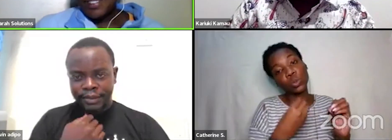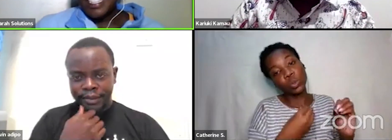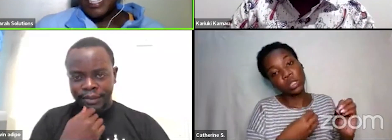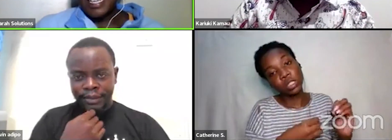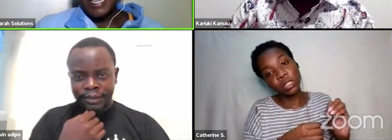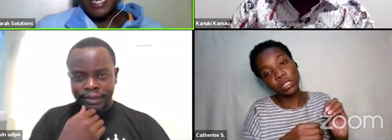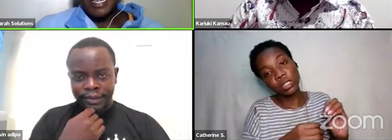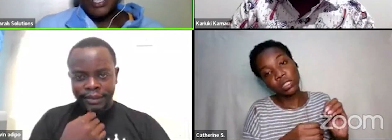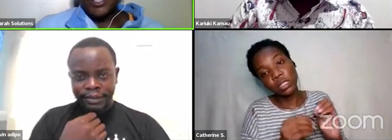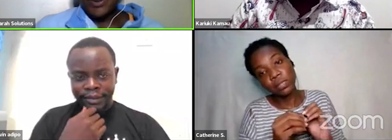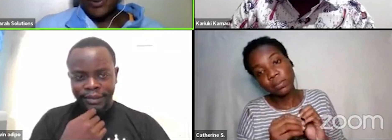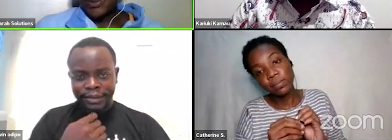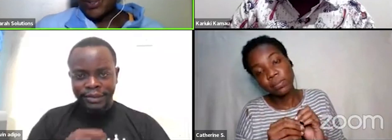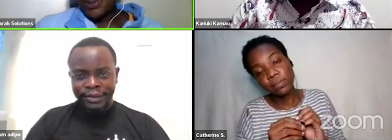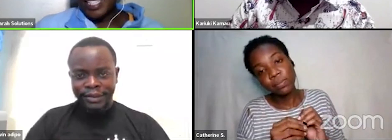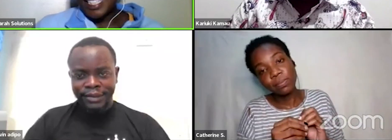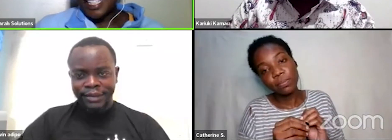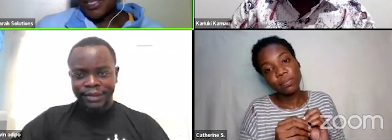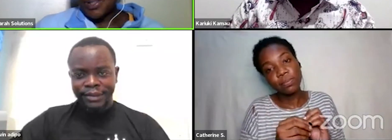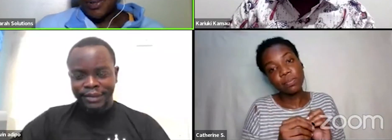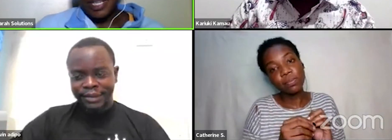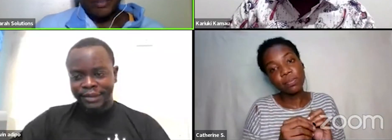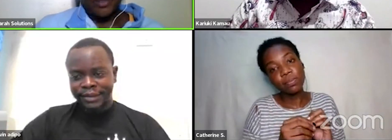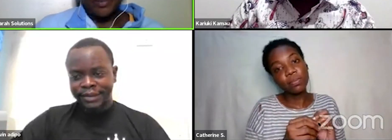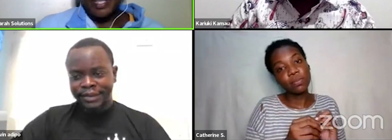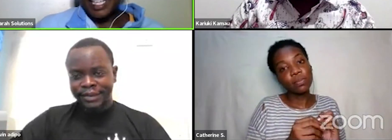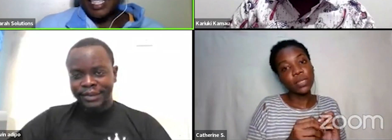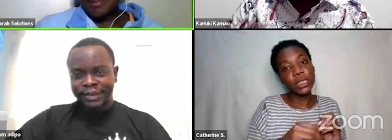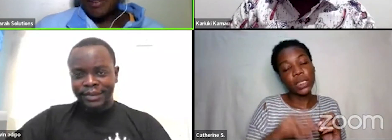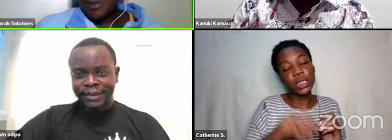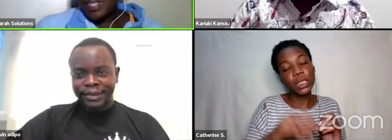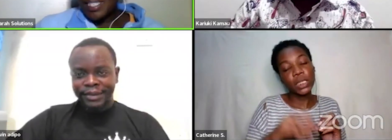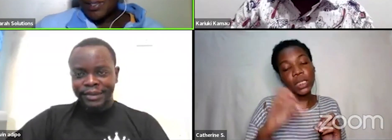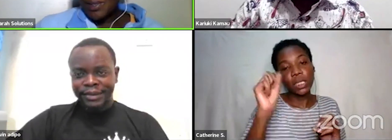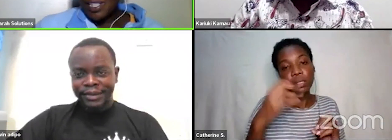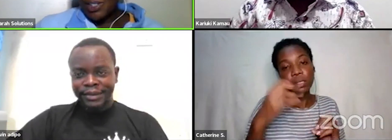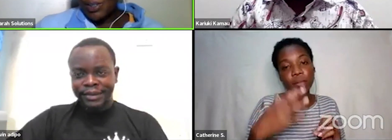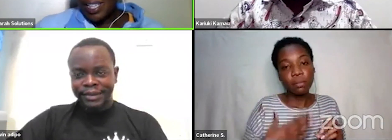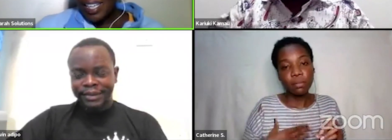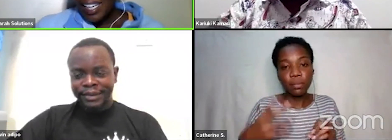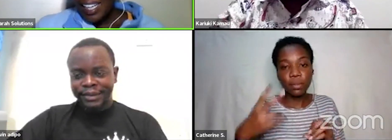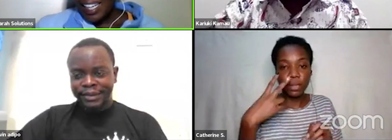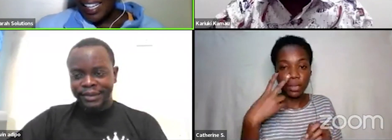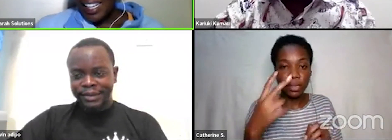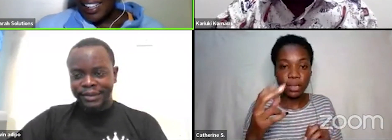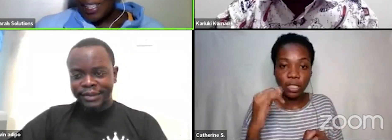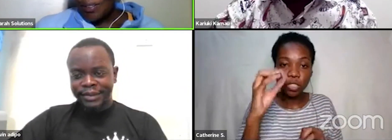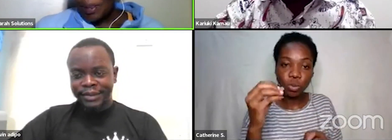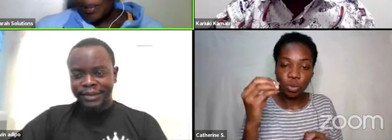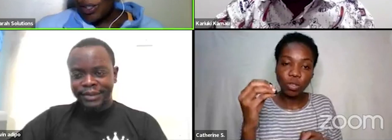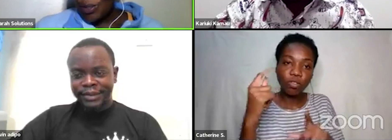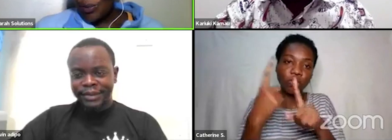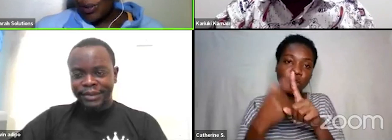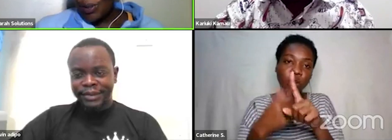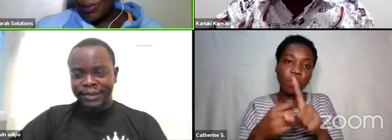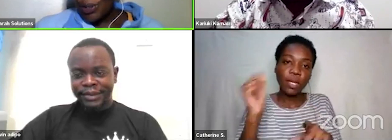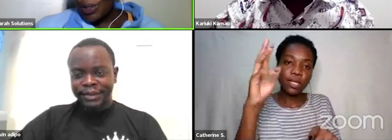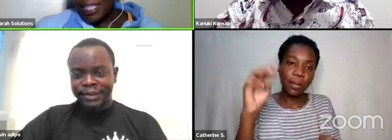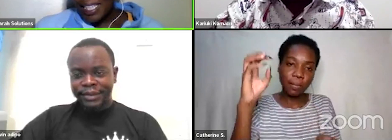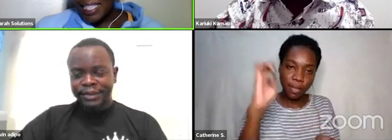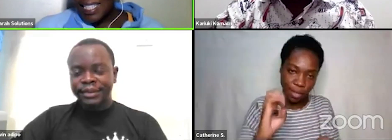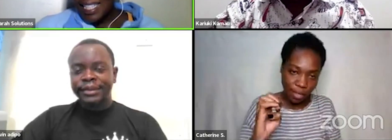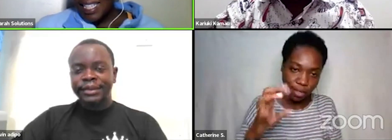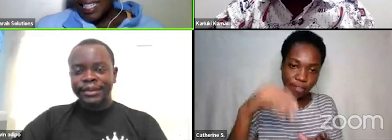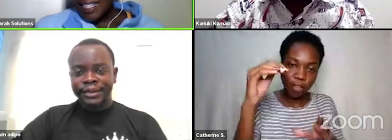Yes, I have seen Joe is here. Joe comes from the SME Founders Association. Thank you very much, Joe,